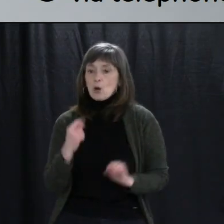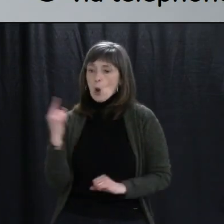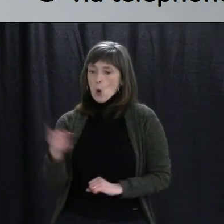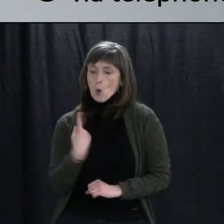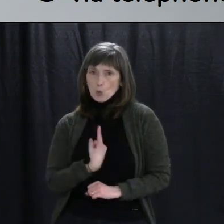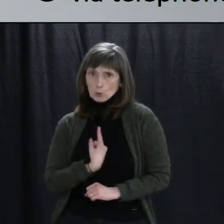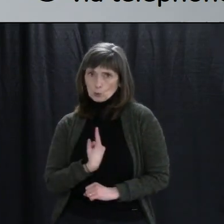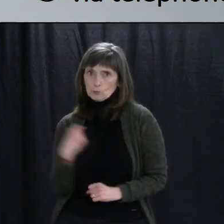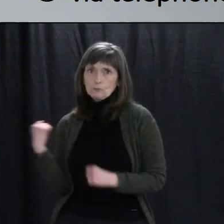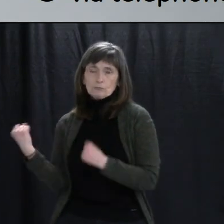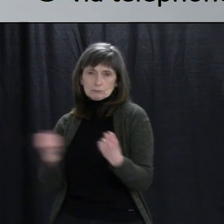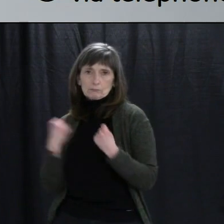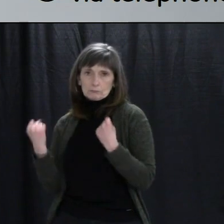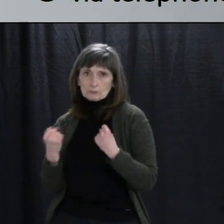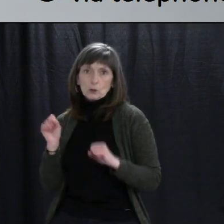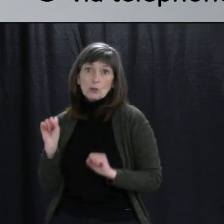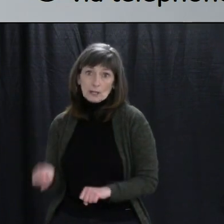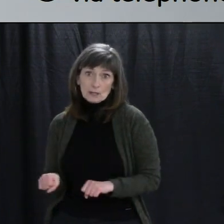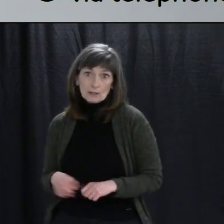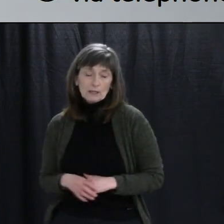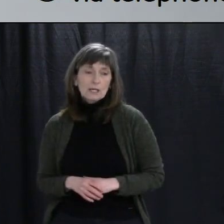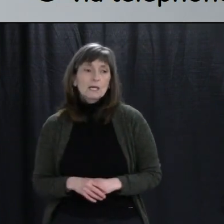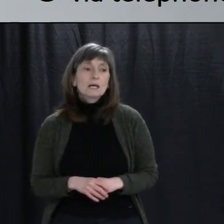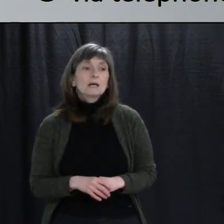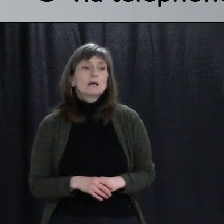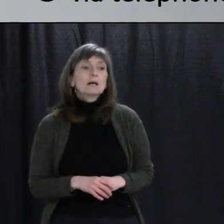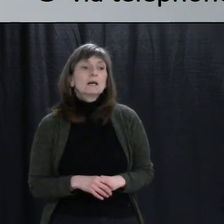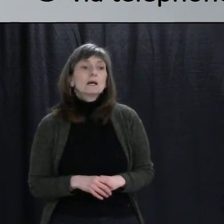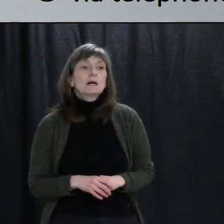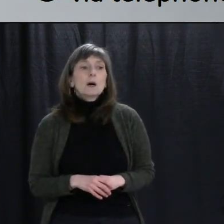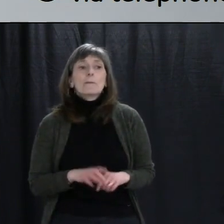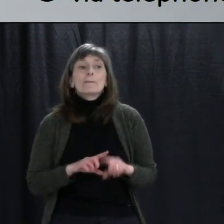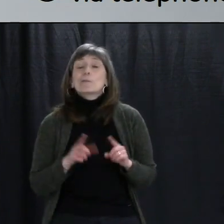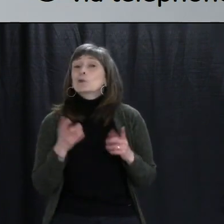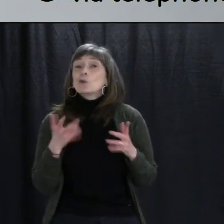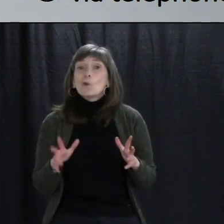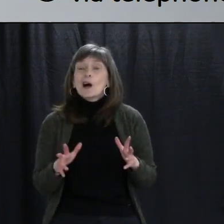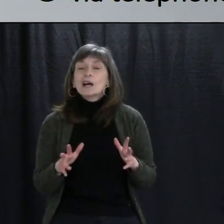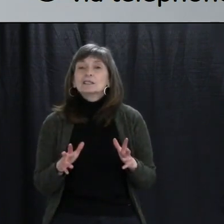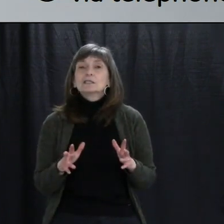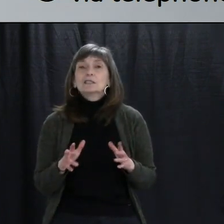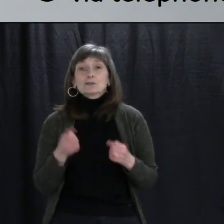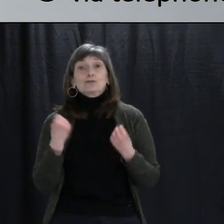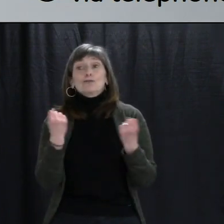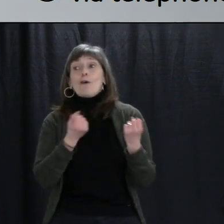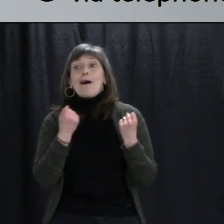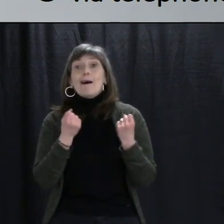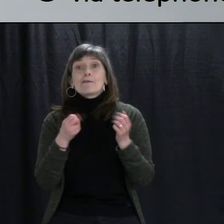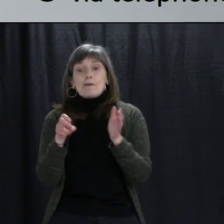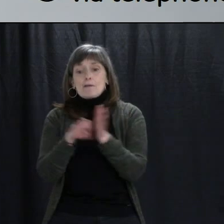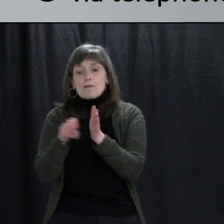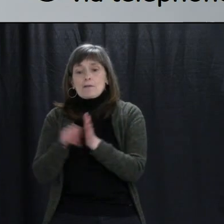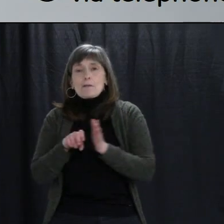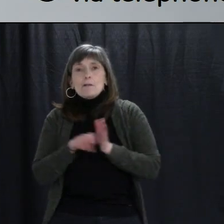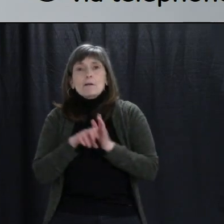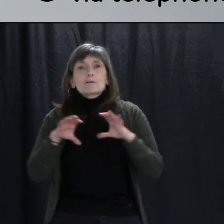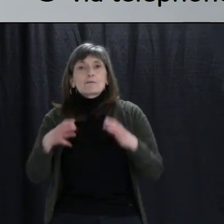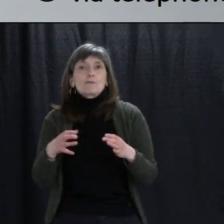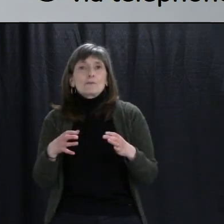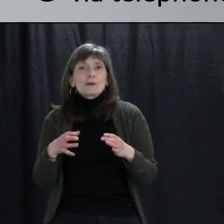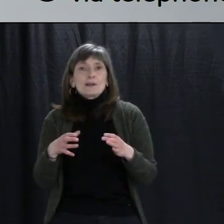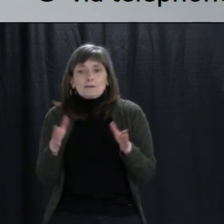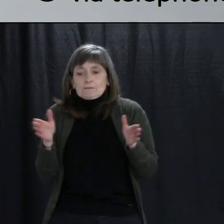yourself for a drive. What we're discouraging are groups of people going out for a drive together in a car, which is an enclosed